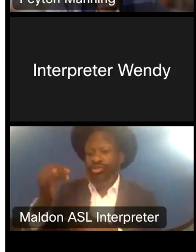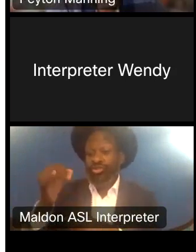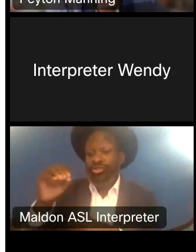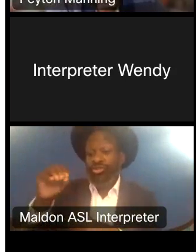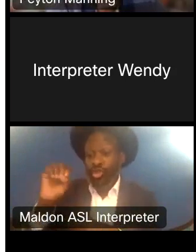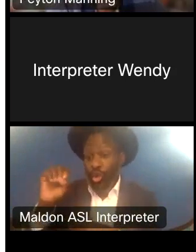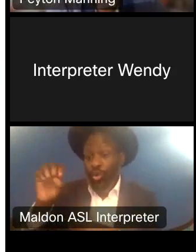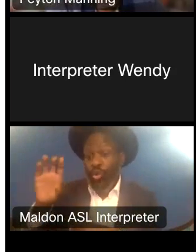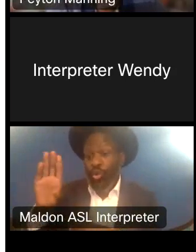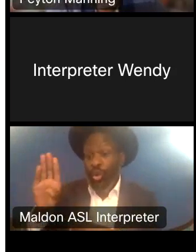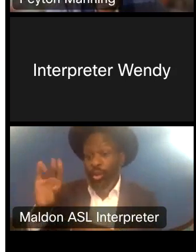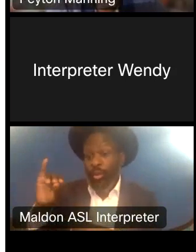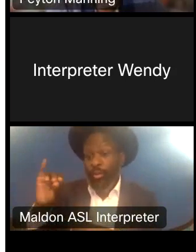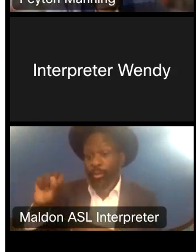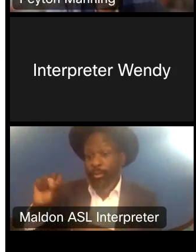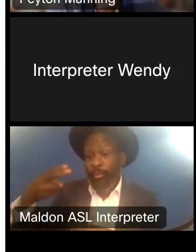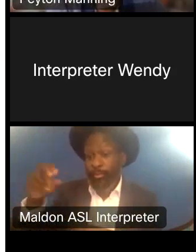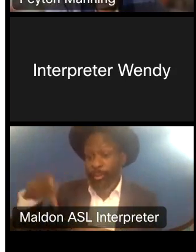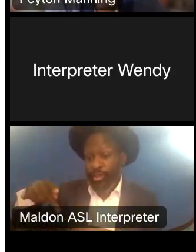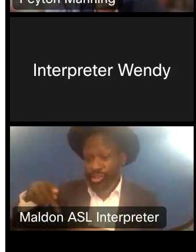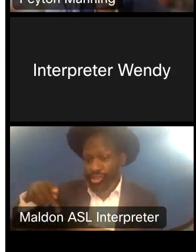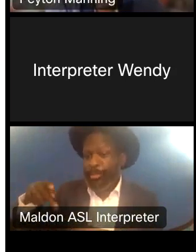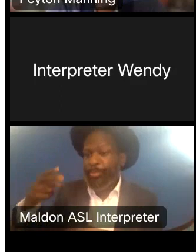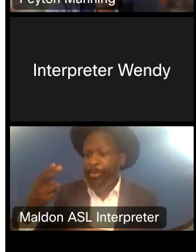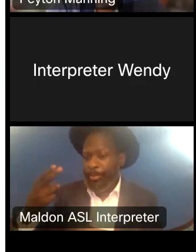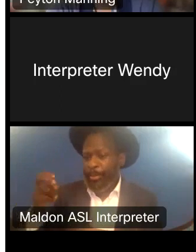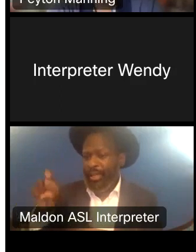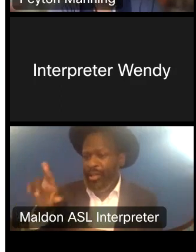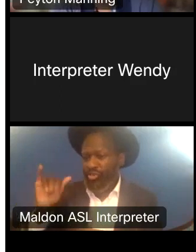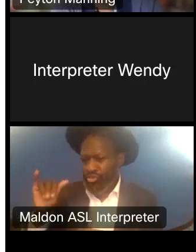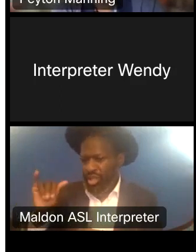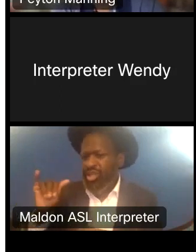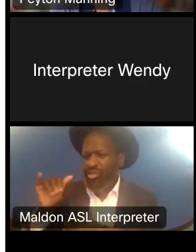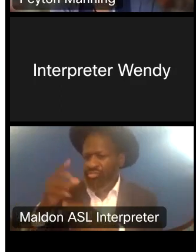so I'm going to go ahead and unmute you. And we should be able to hear you now.